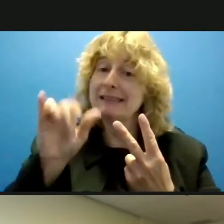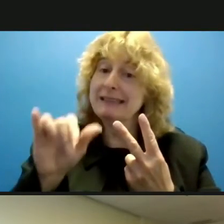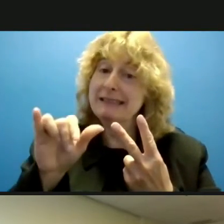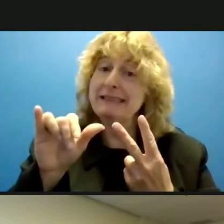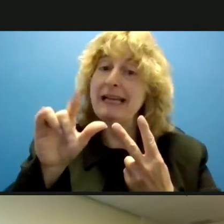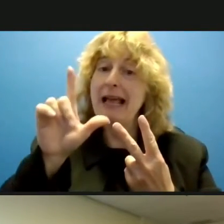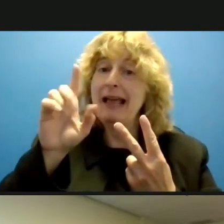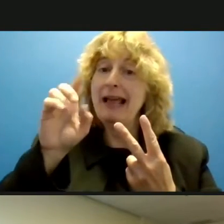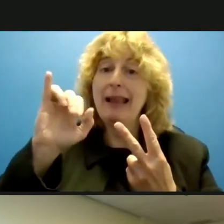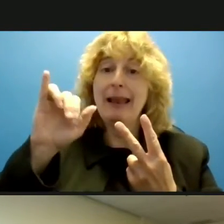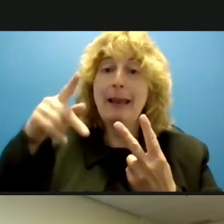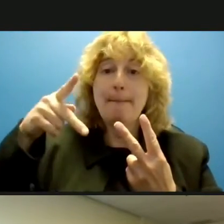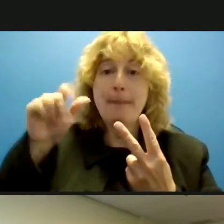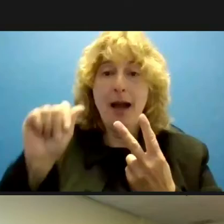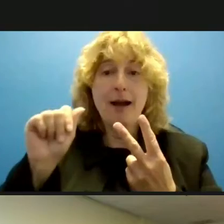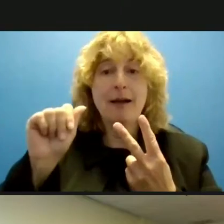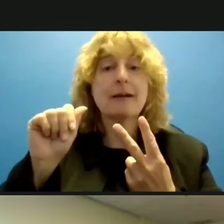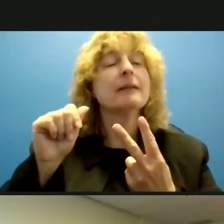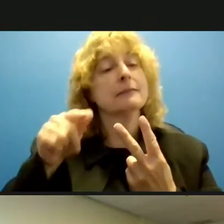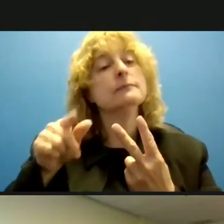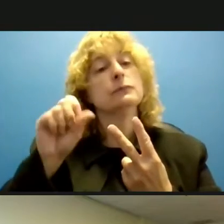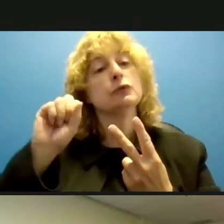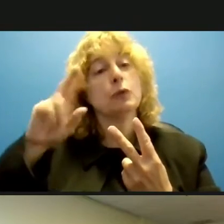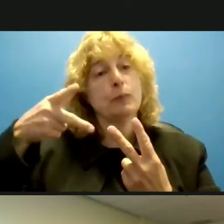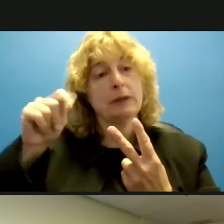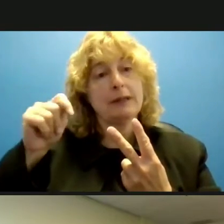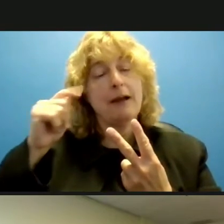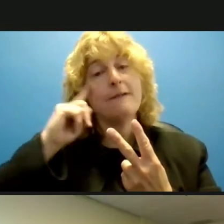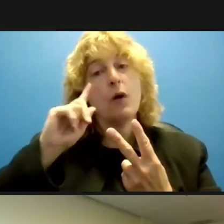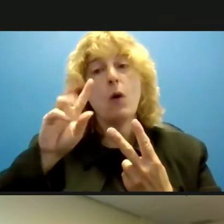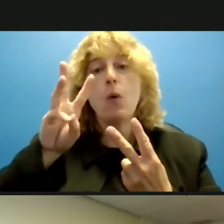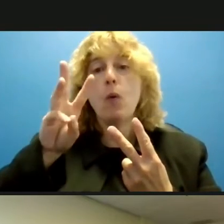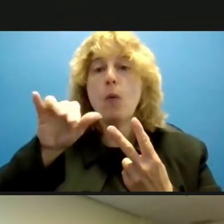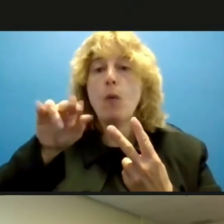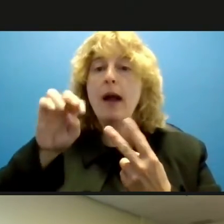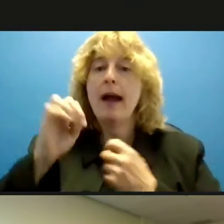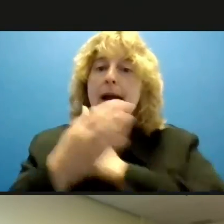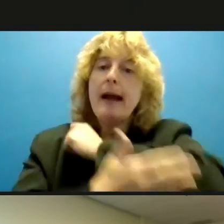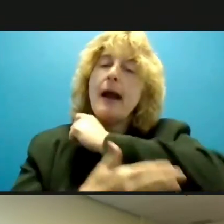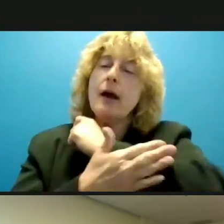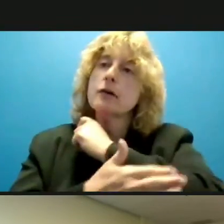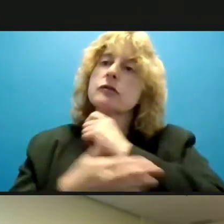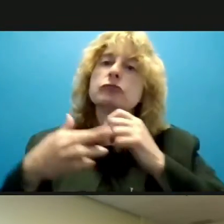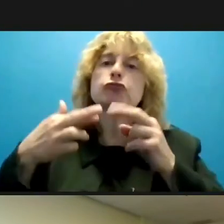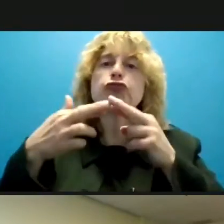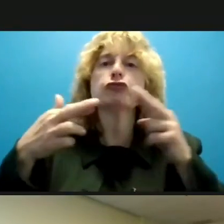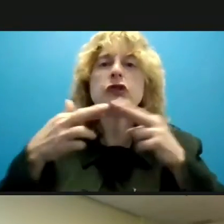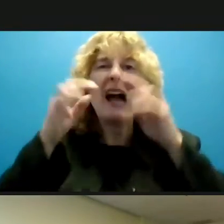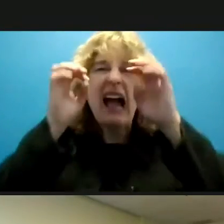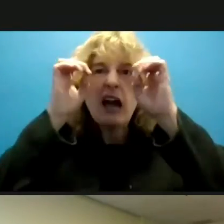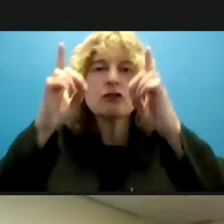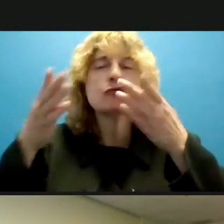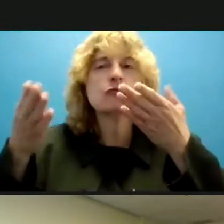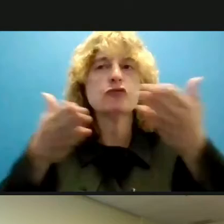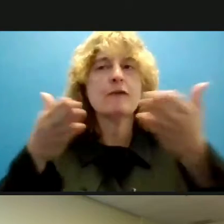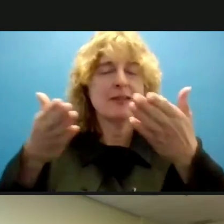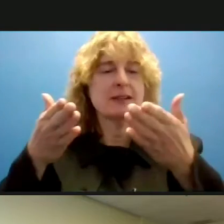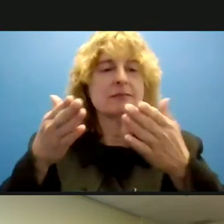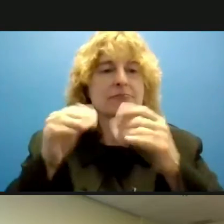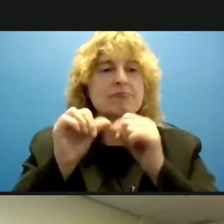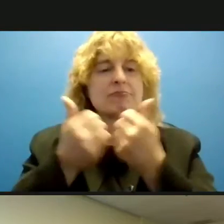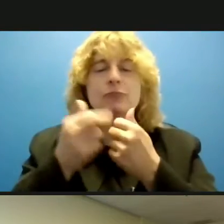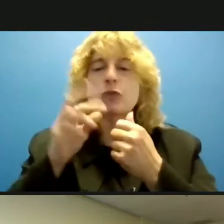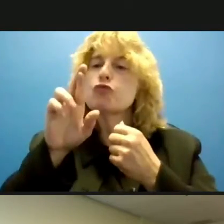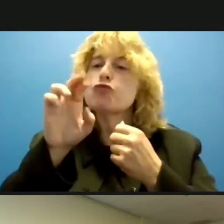is the Superintendent for the Wayne County Regional Educational Services Administration. And some of our families